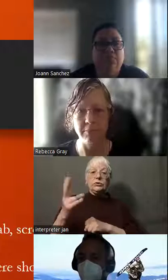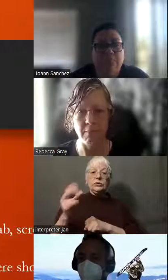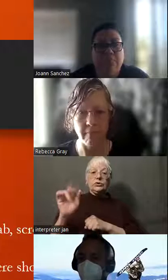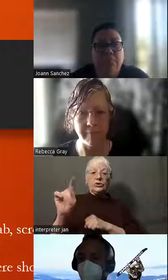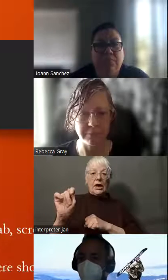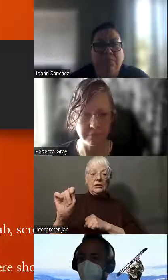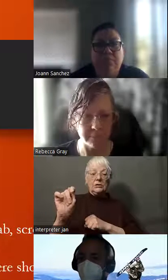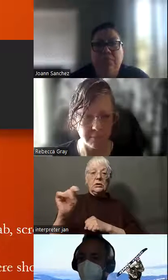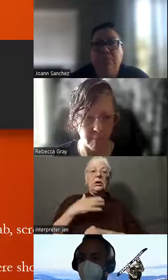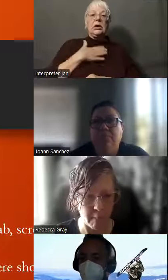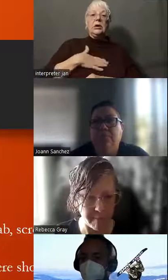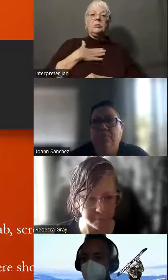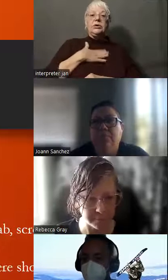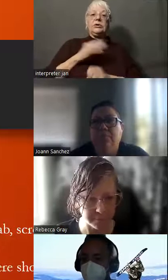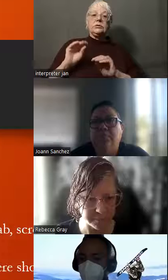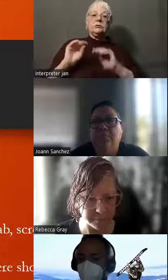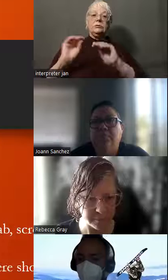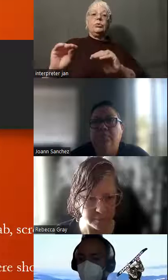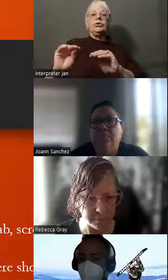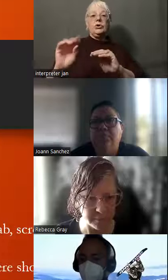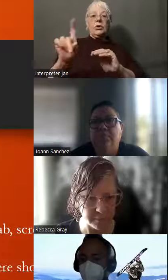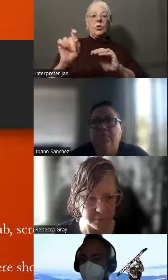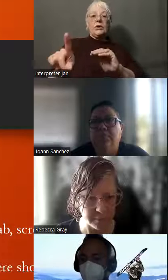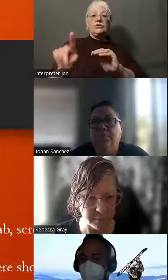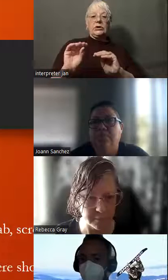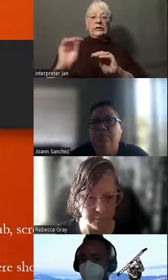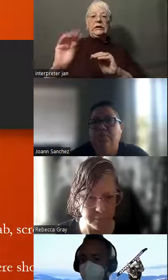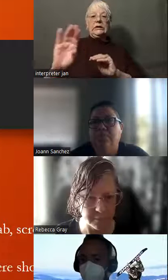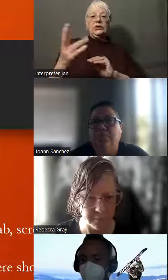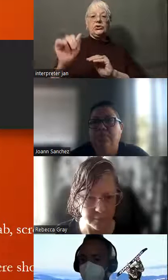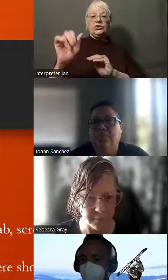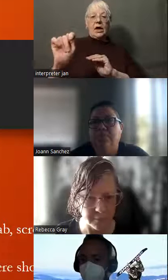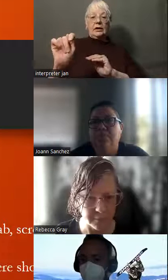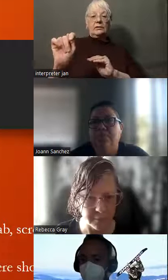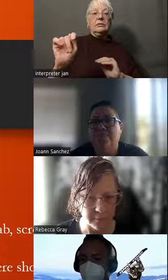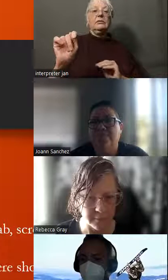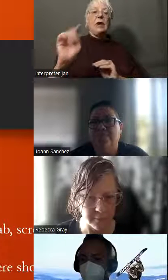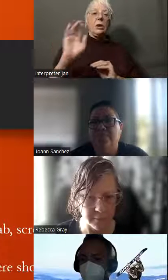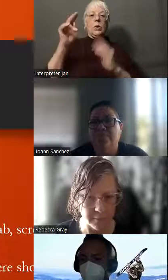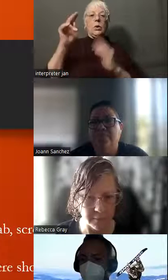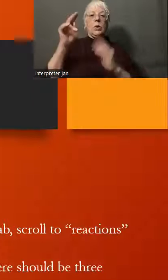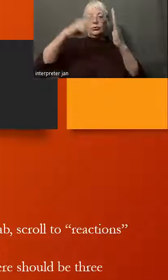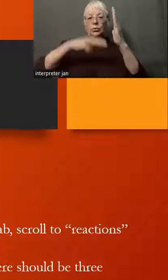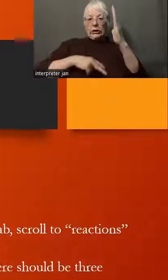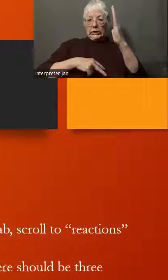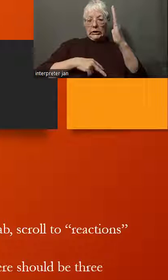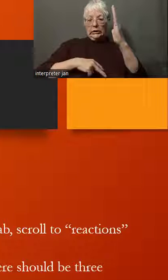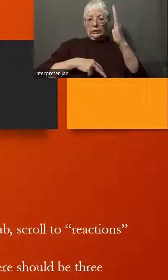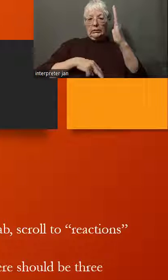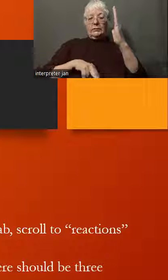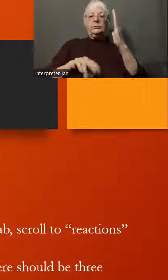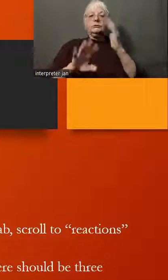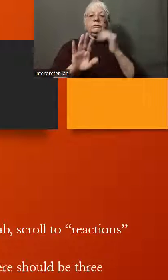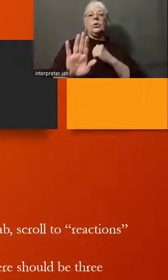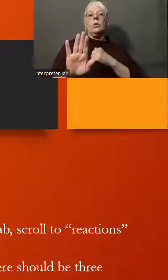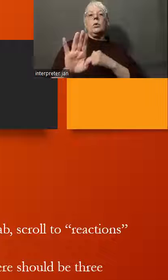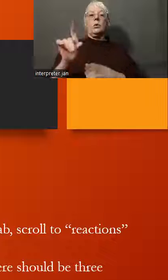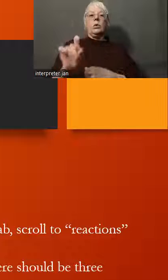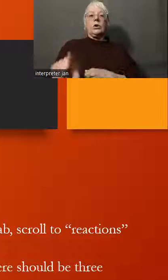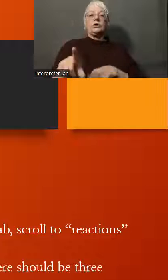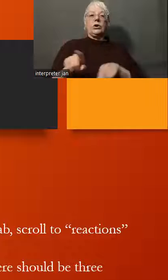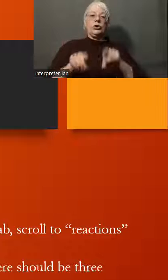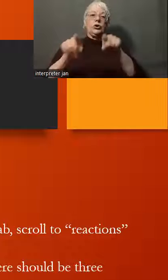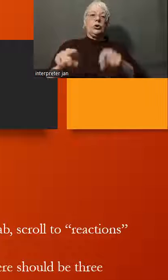please place your question in the chat and we will be reading out that question during